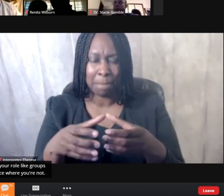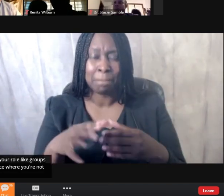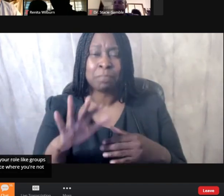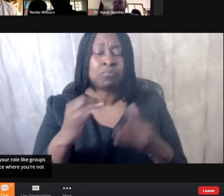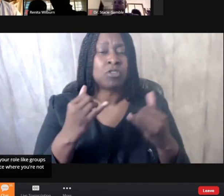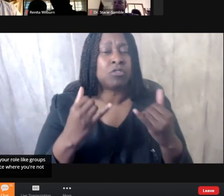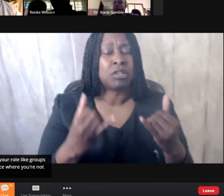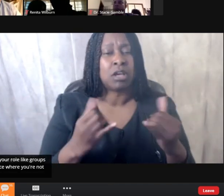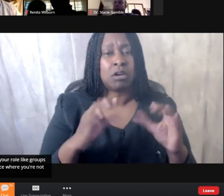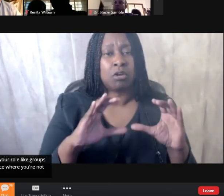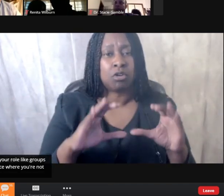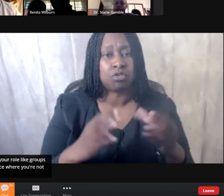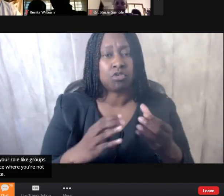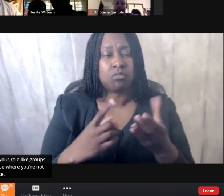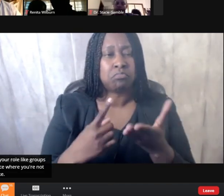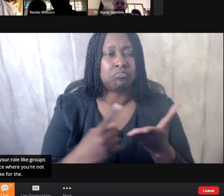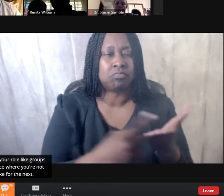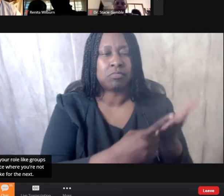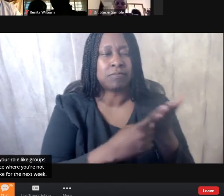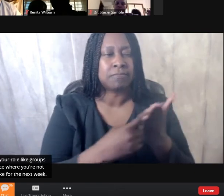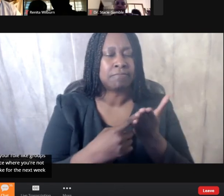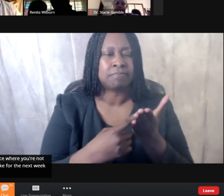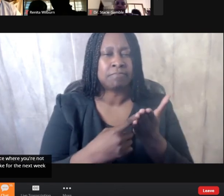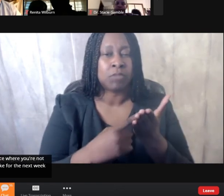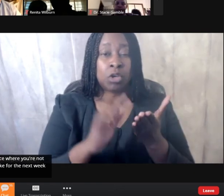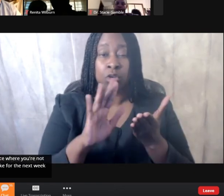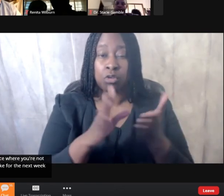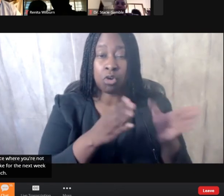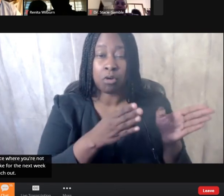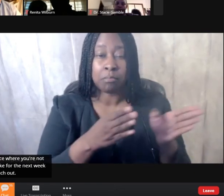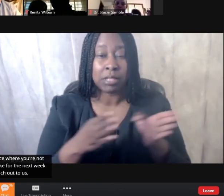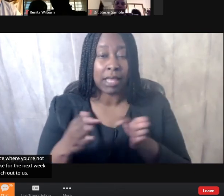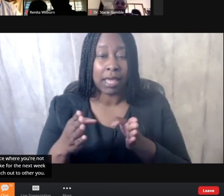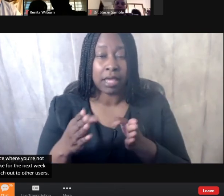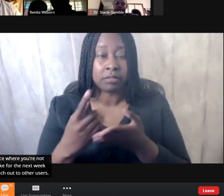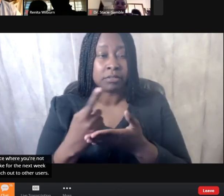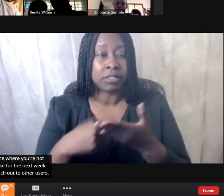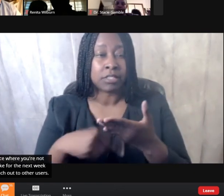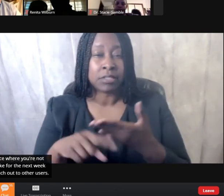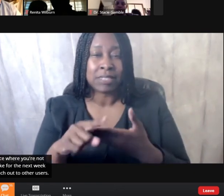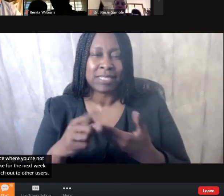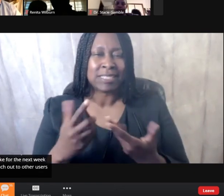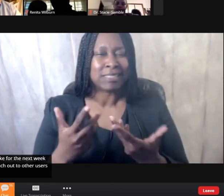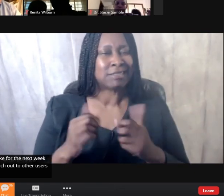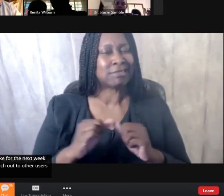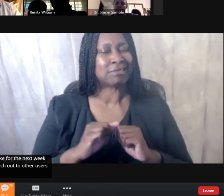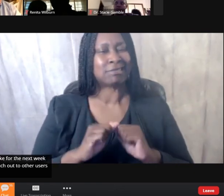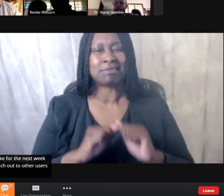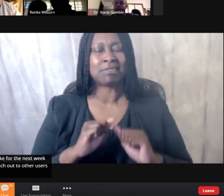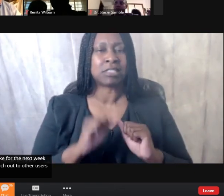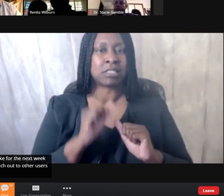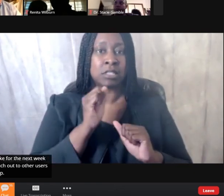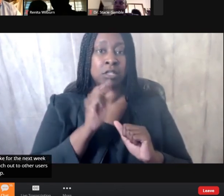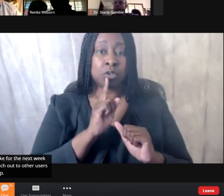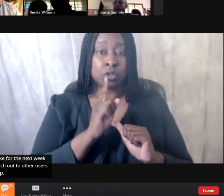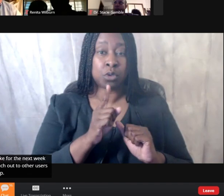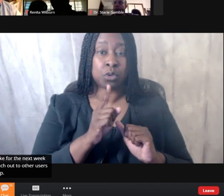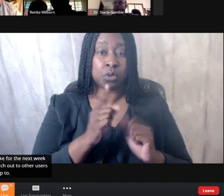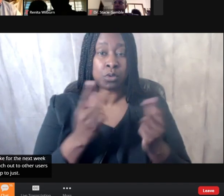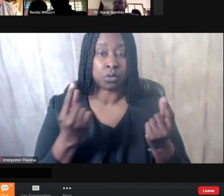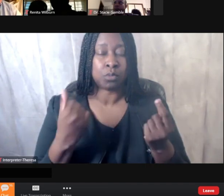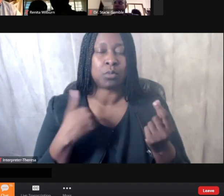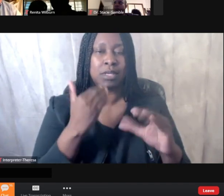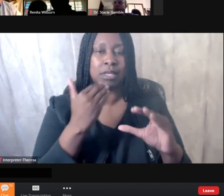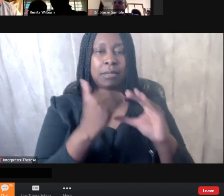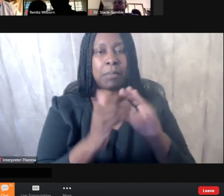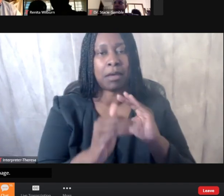quite clear about your plan, like for the next week or what you want to do to reach out to other users, we'll be emailing you as a group to just make sure